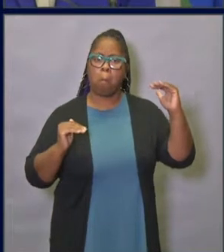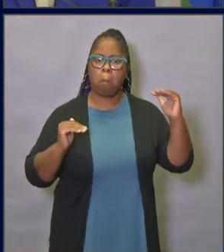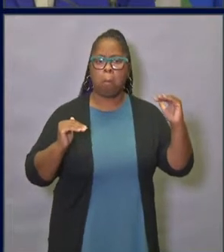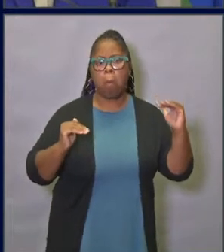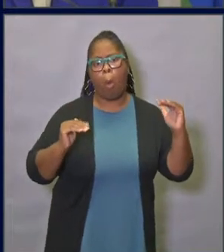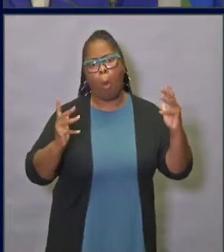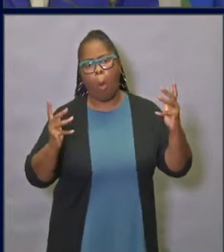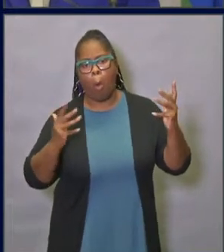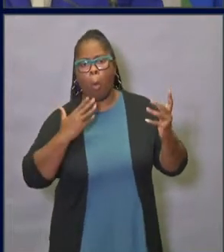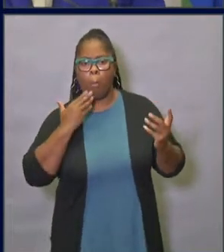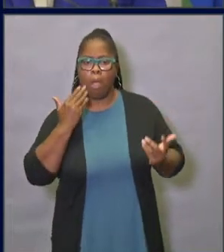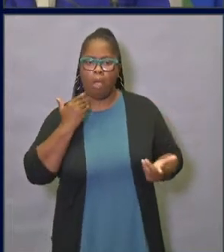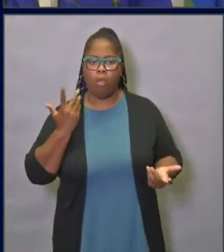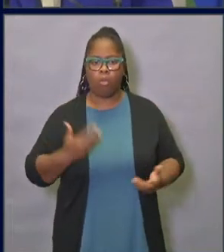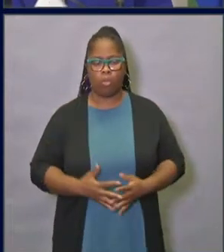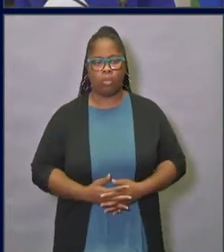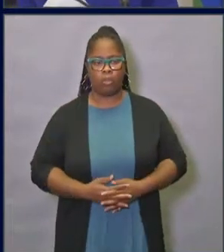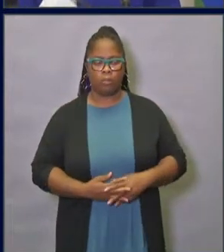narrowing.